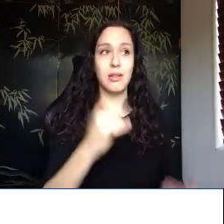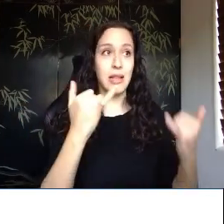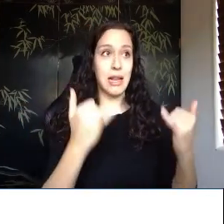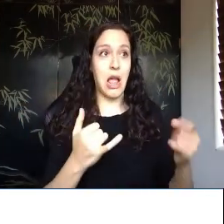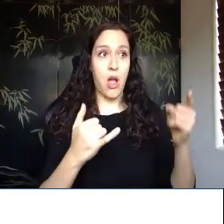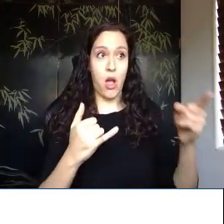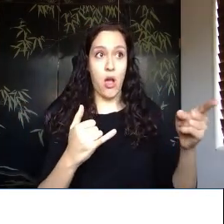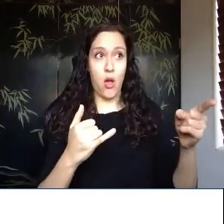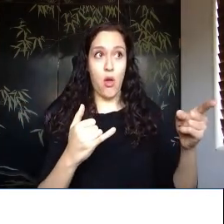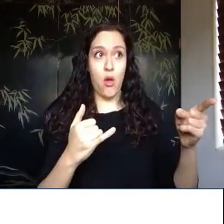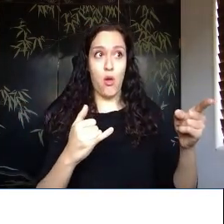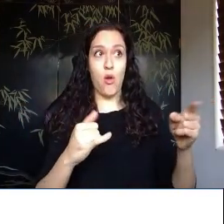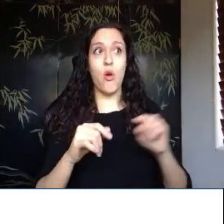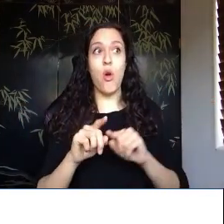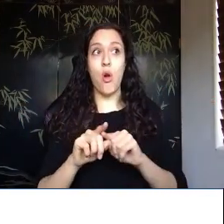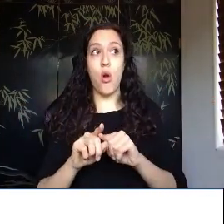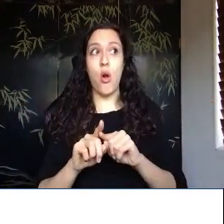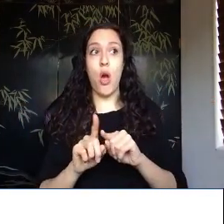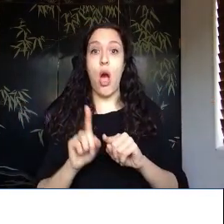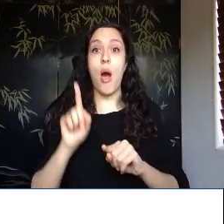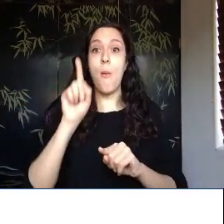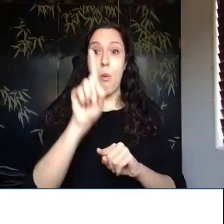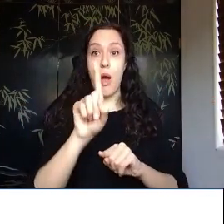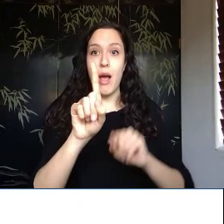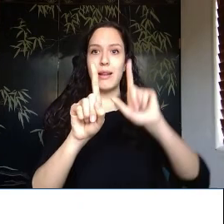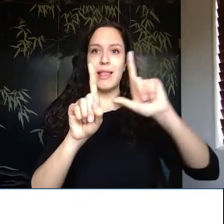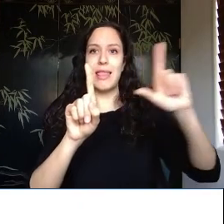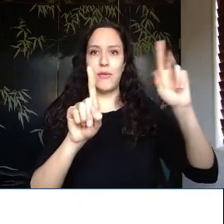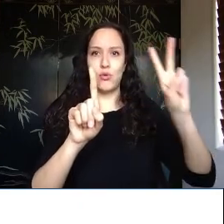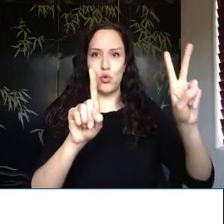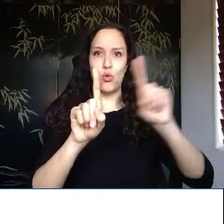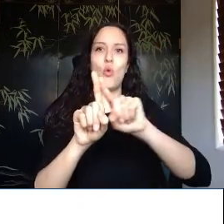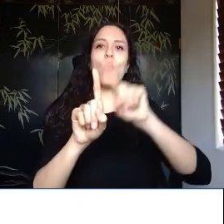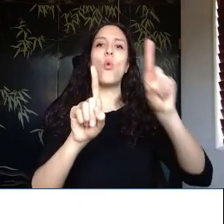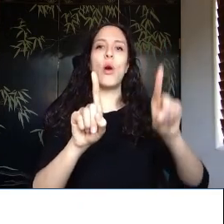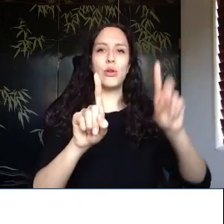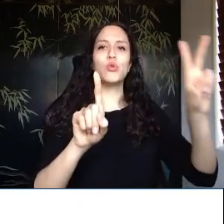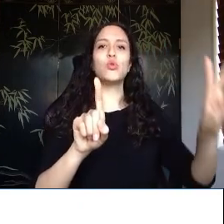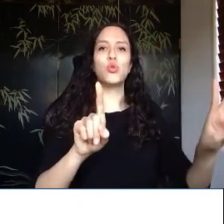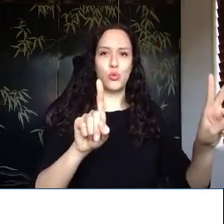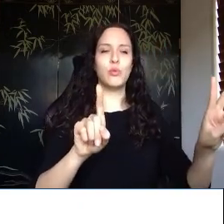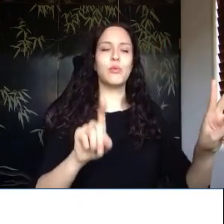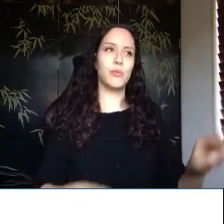right. To the left 2. And there we go.